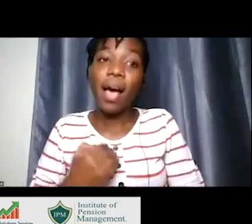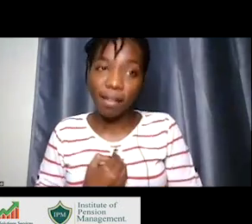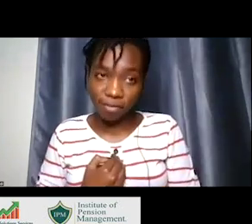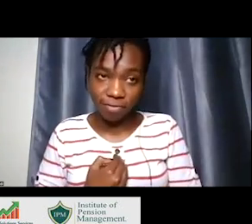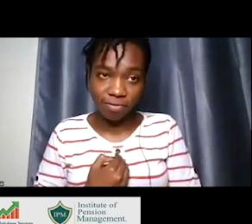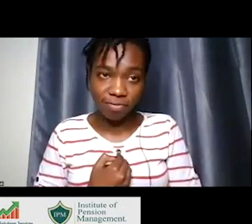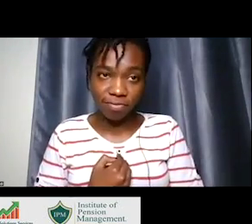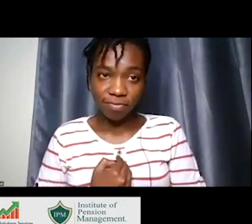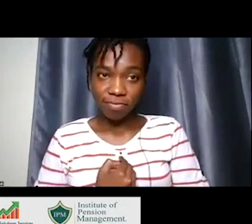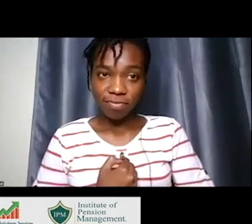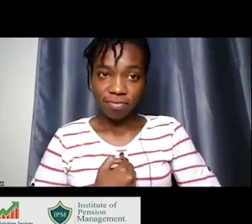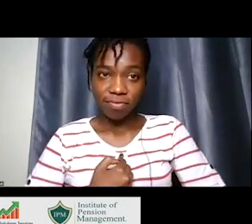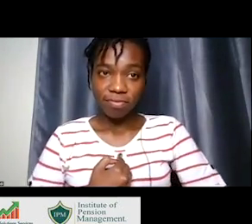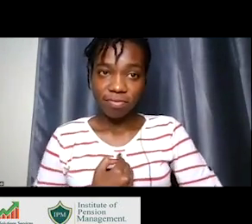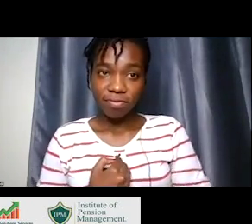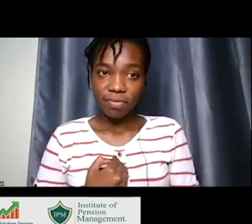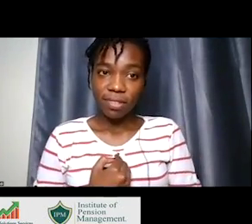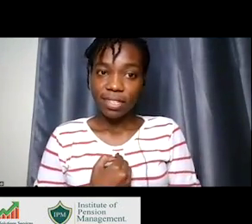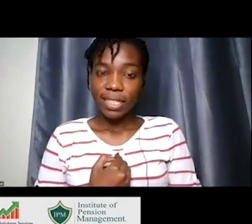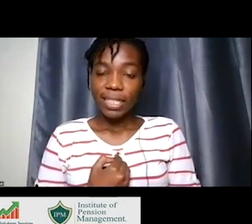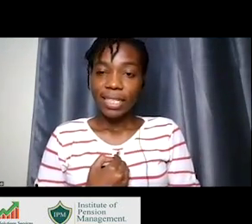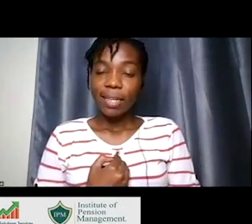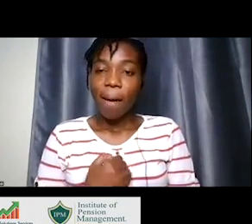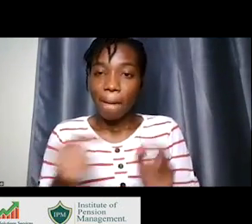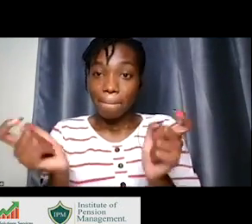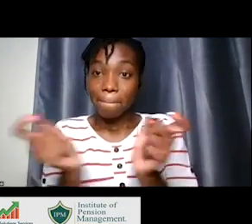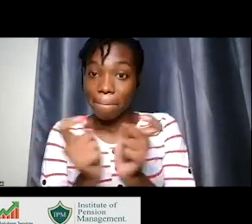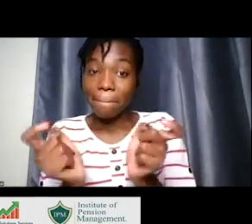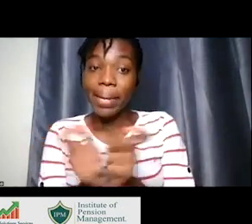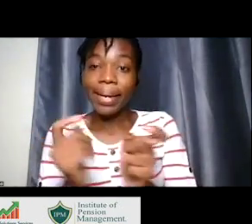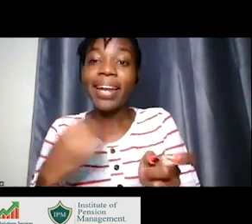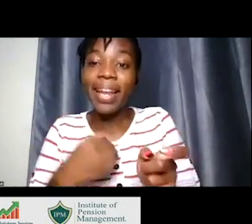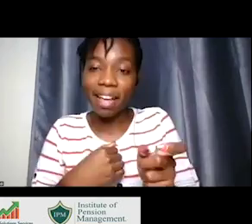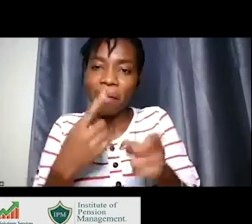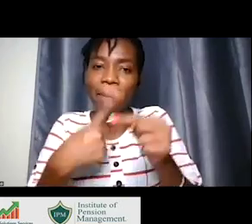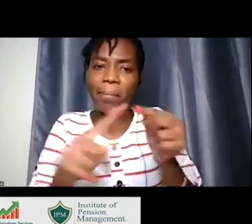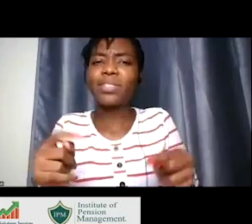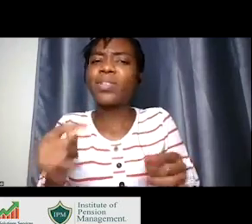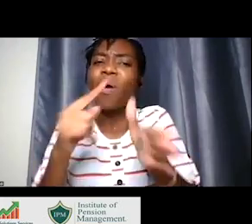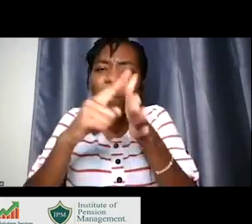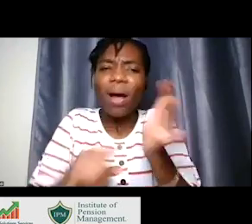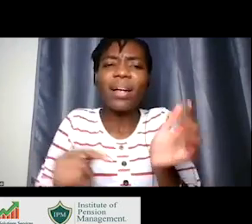So what is it about them that hurt you the most?